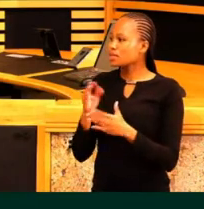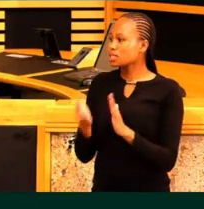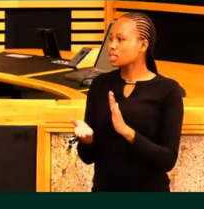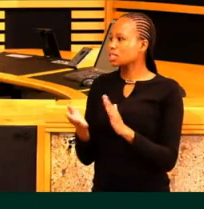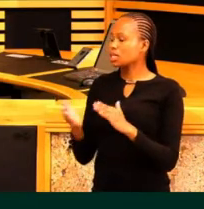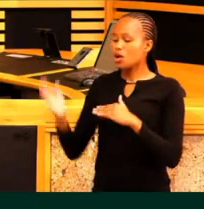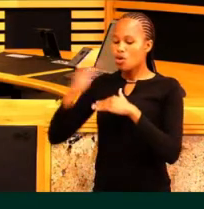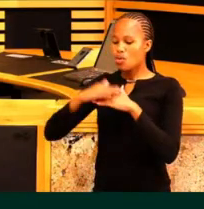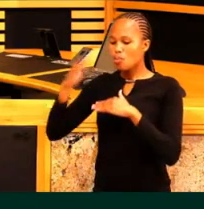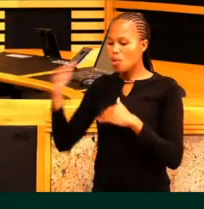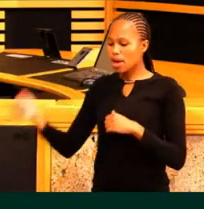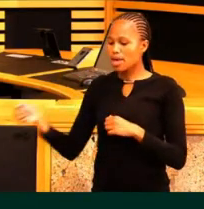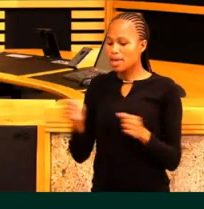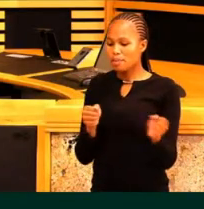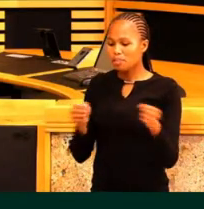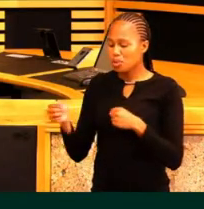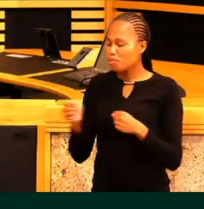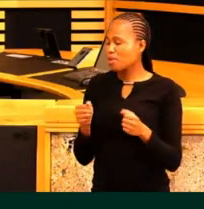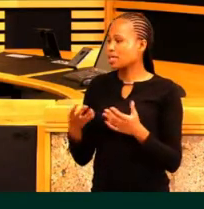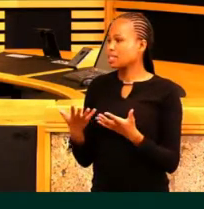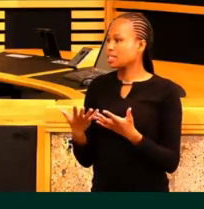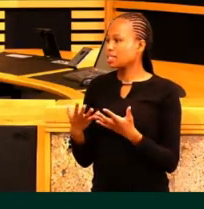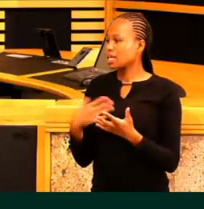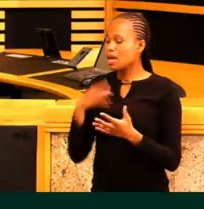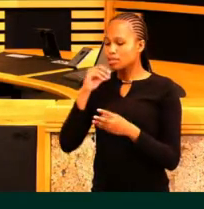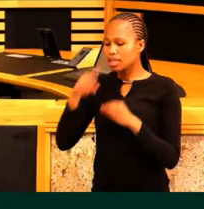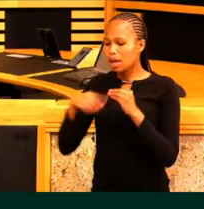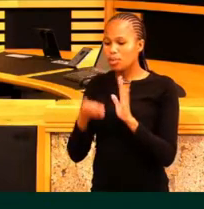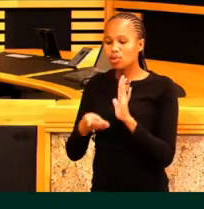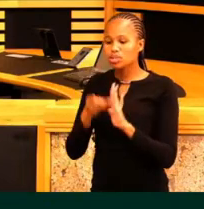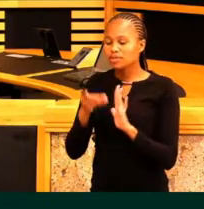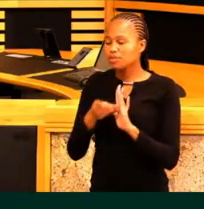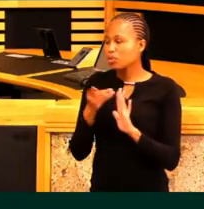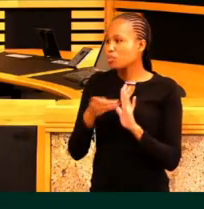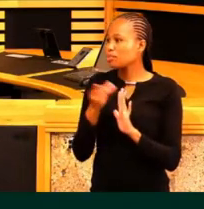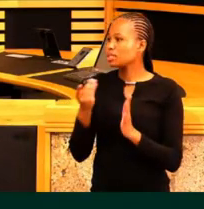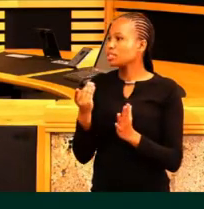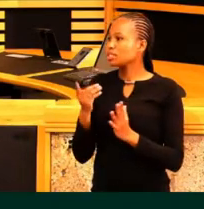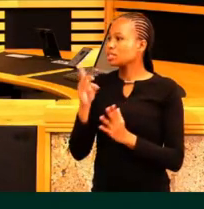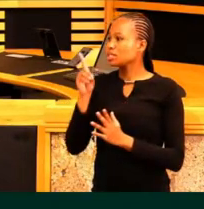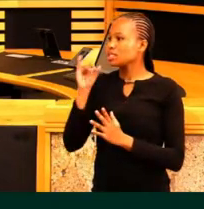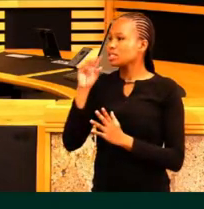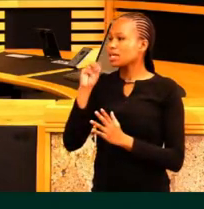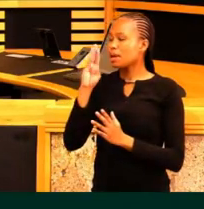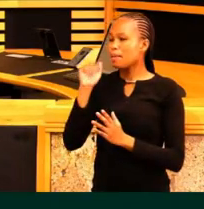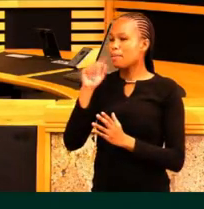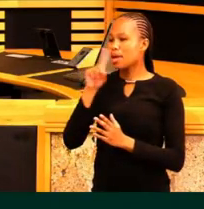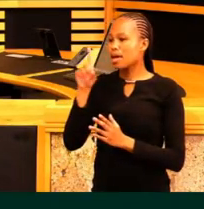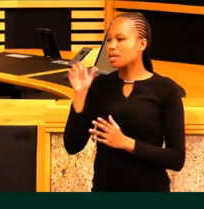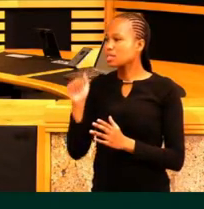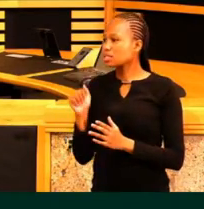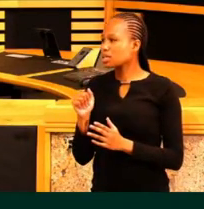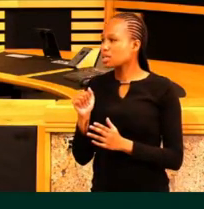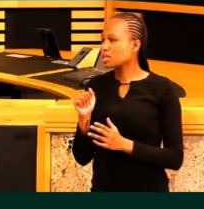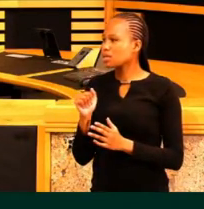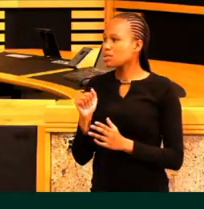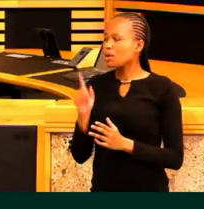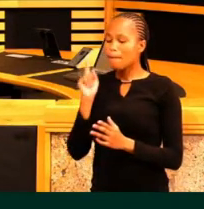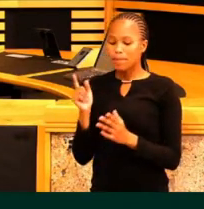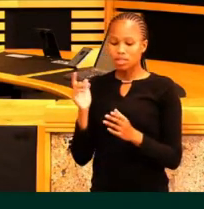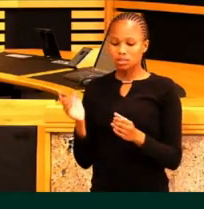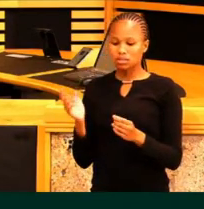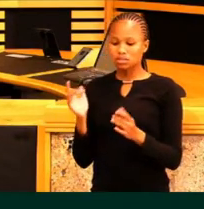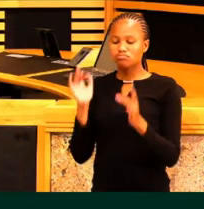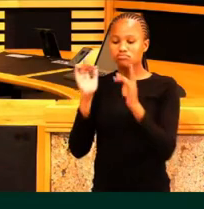and all those issues we're talking about development of dimbaza agripak which must be linked to